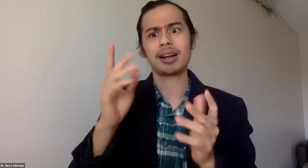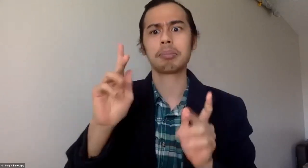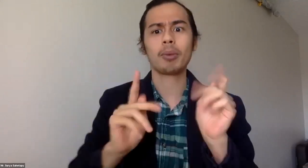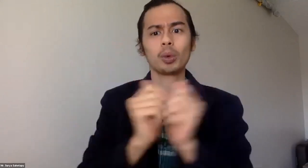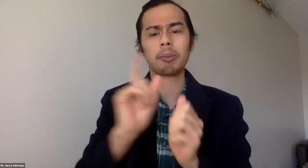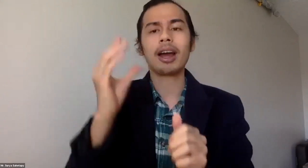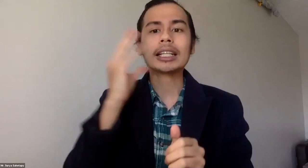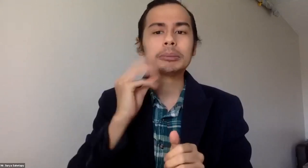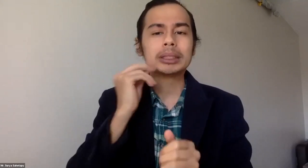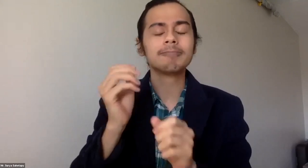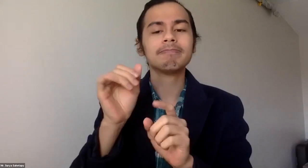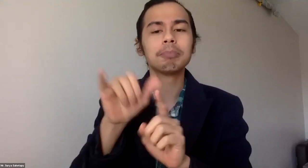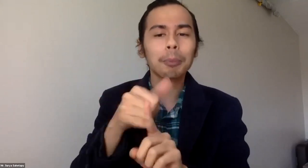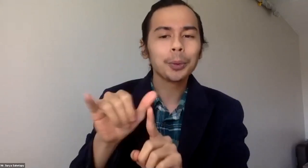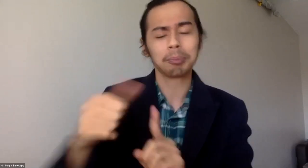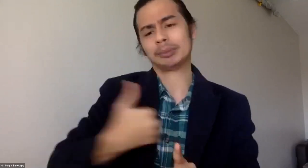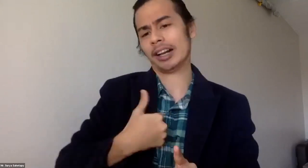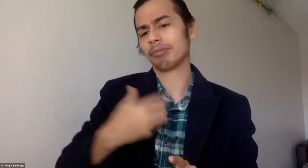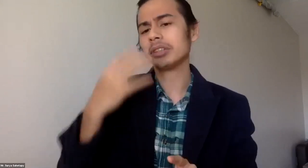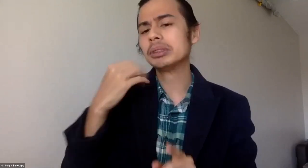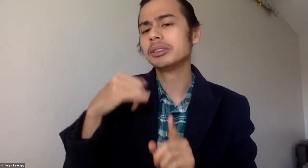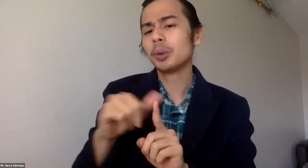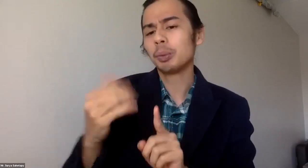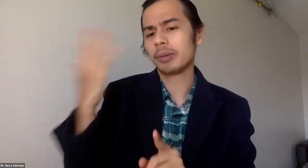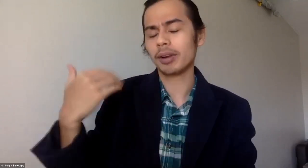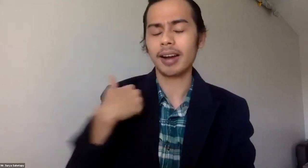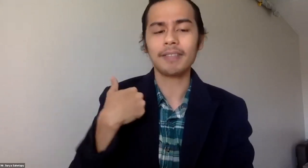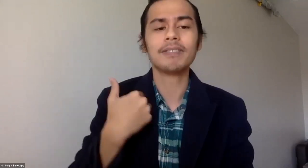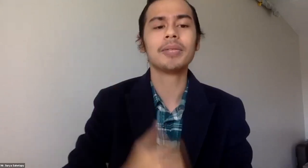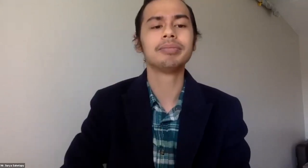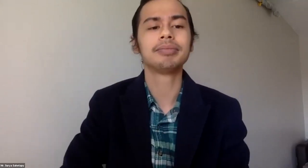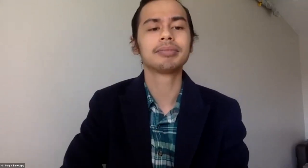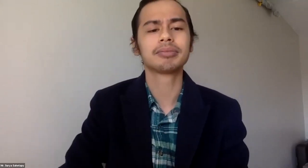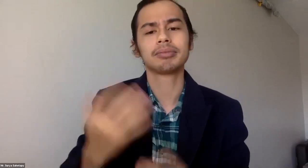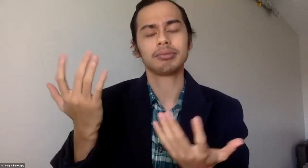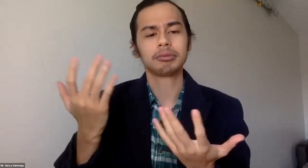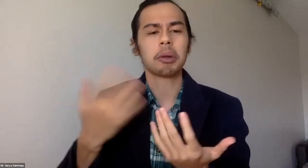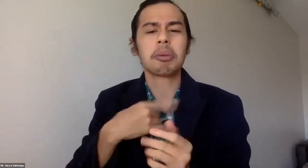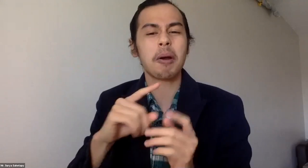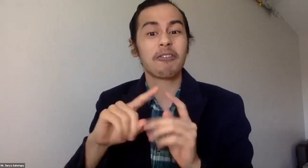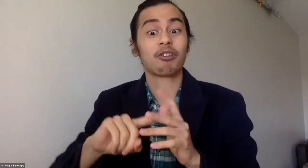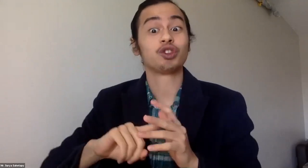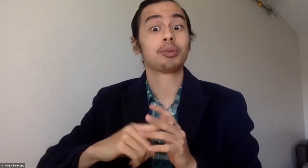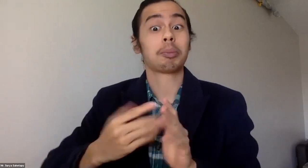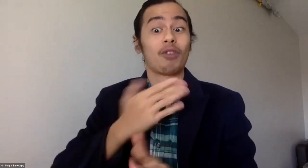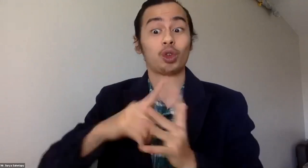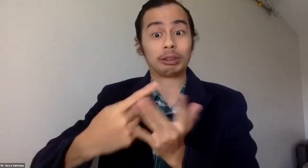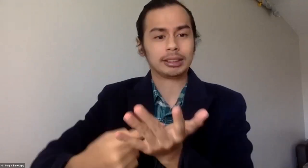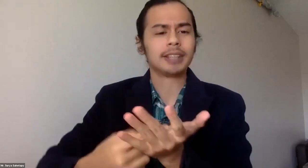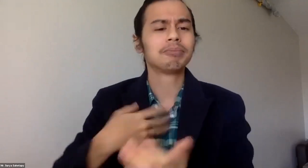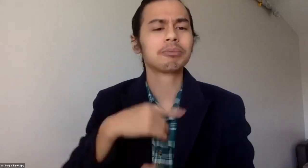deafness as an environmental disability. The barriers are communication. Now, I myself have